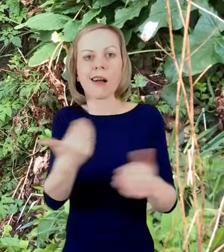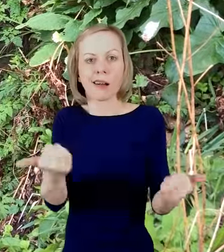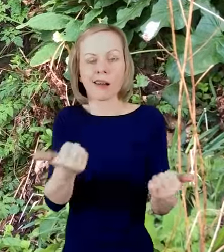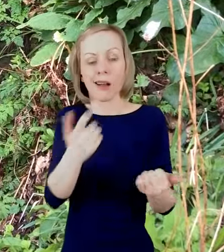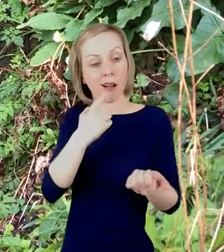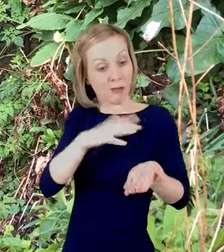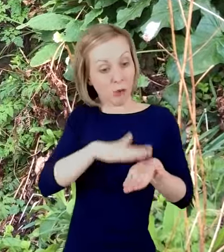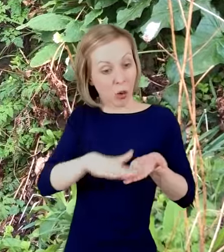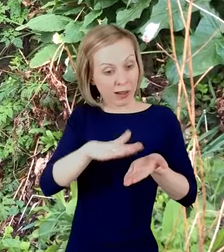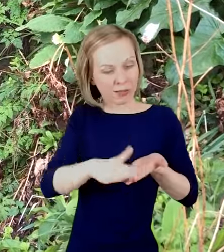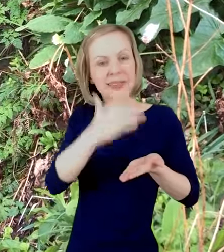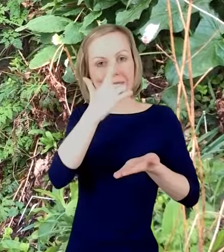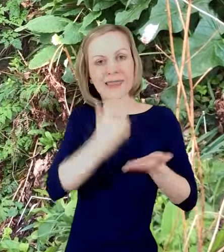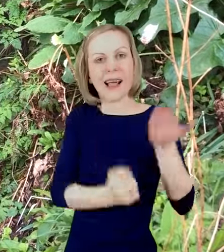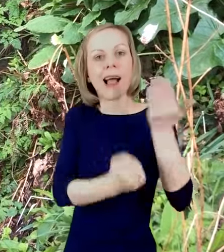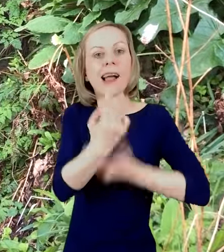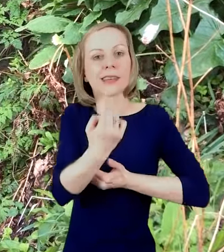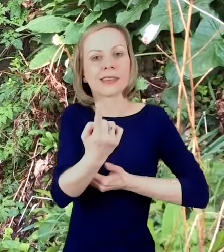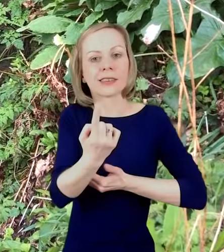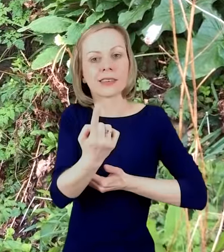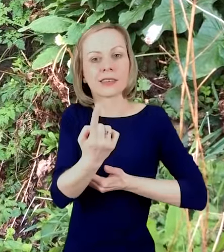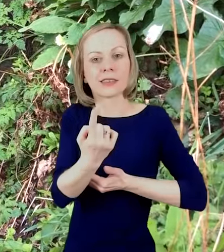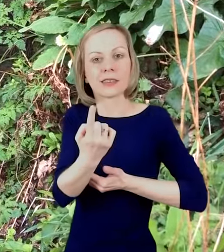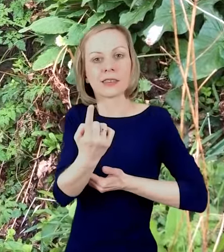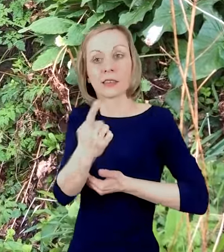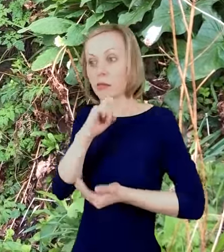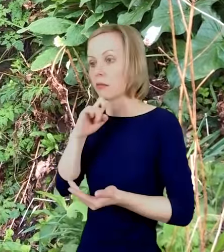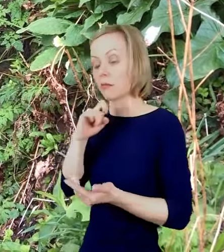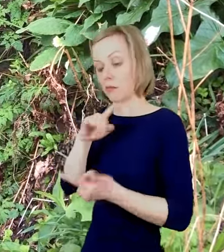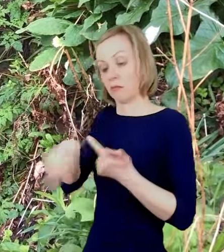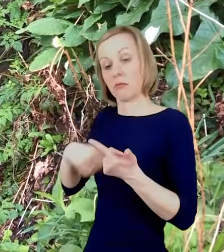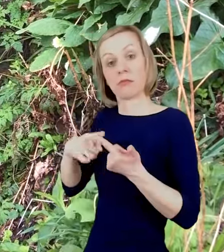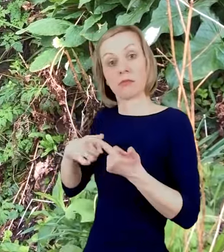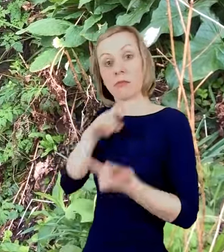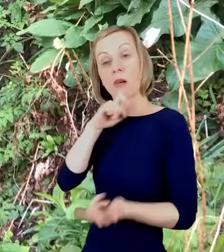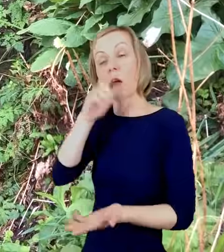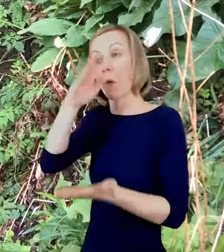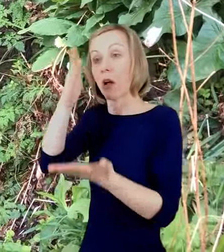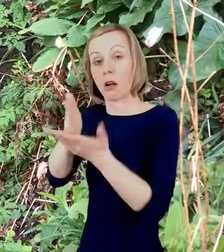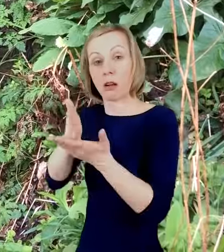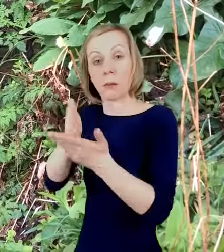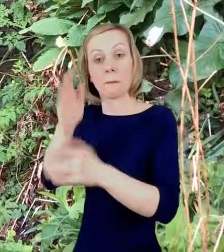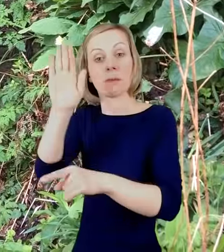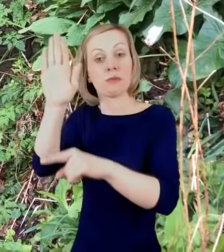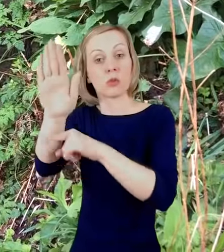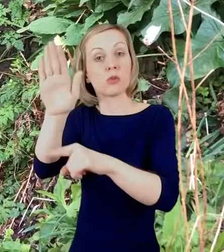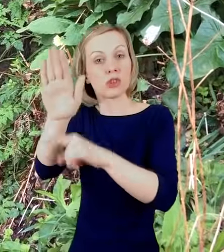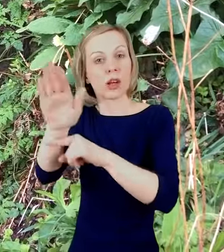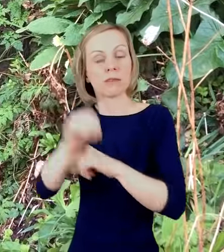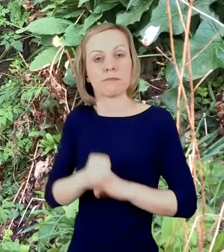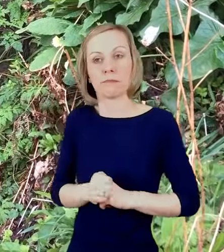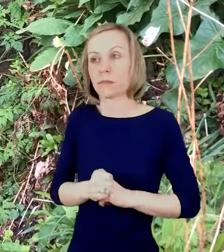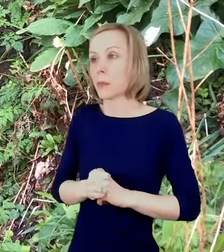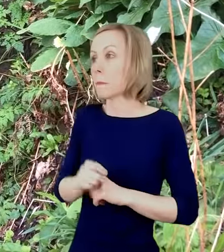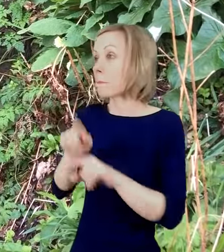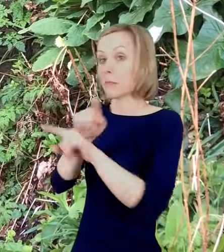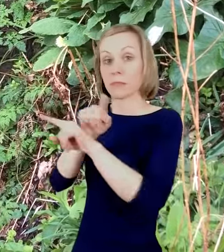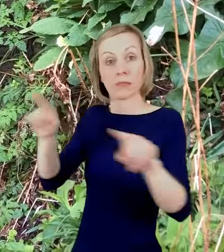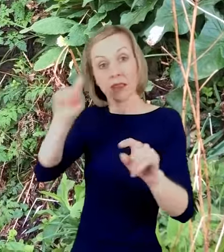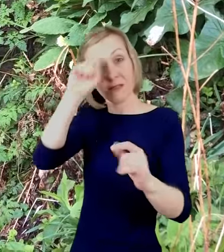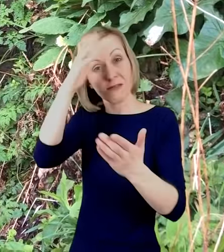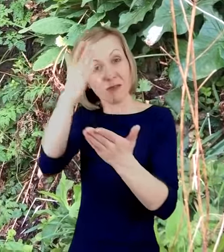and forgiveness is possible. You can be sure about the future. You can be sure